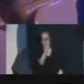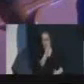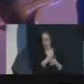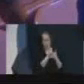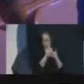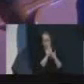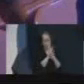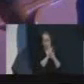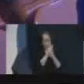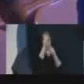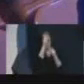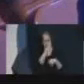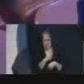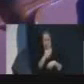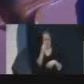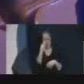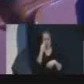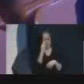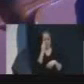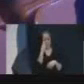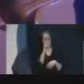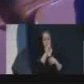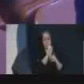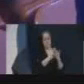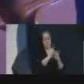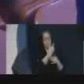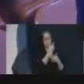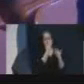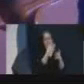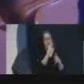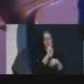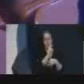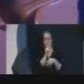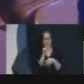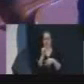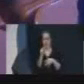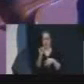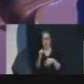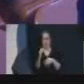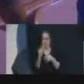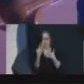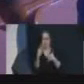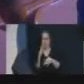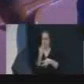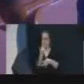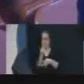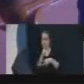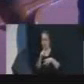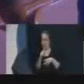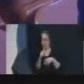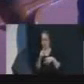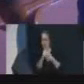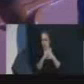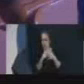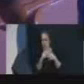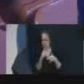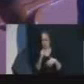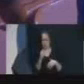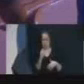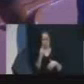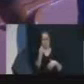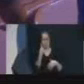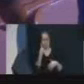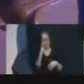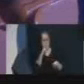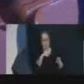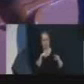instruction. The window for Part 1 ends on November 20th, which is the end of the 14th week of instruction. Am I to understand that the curriculum